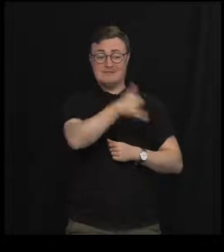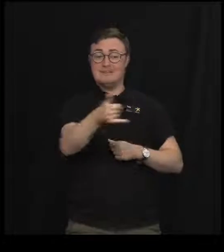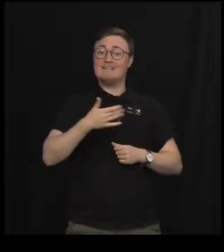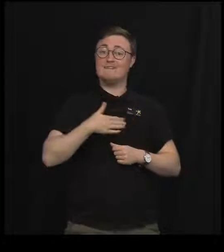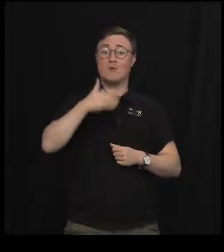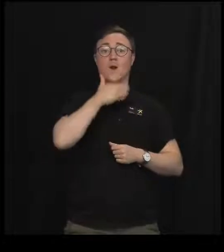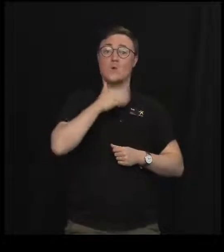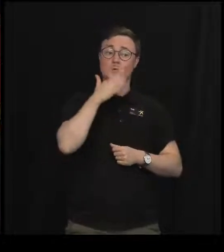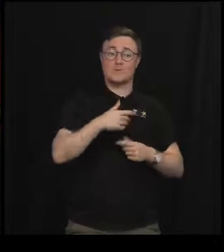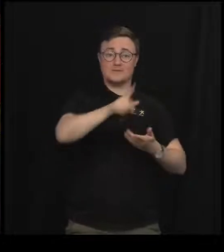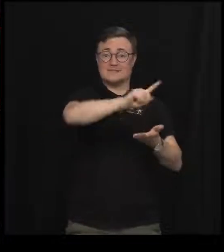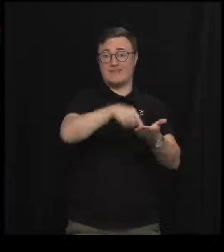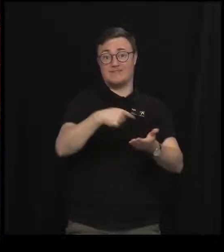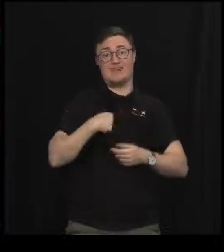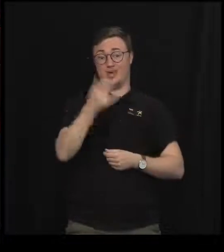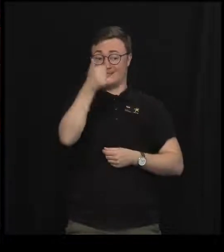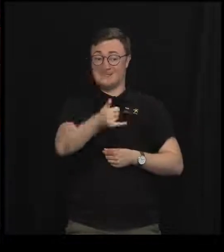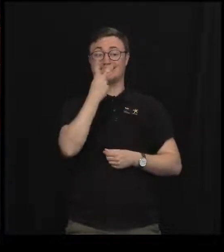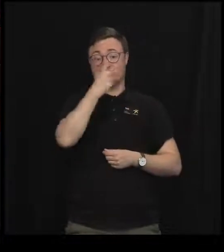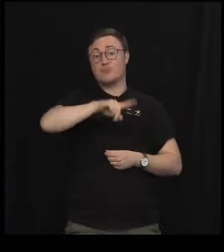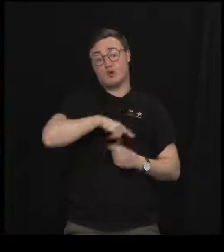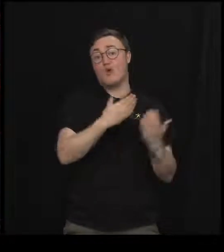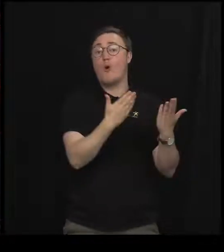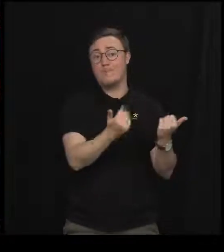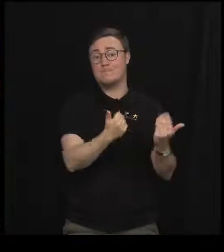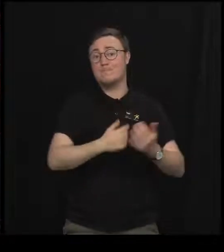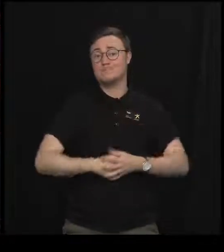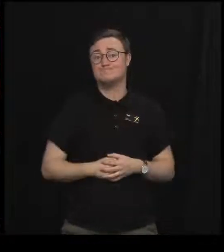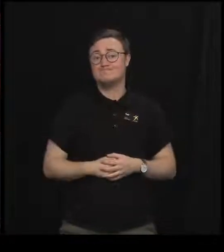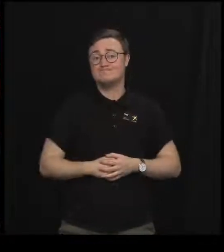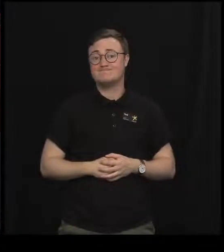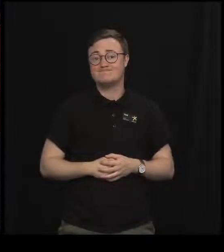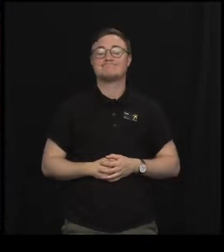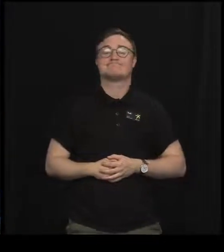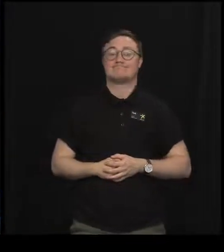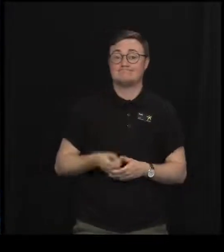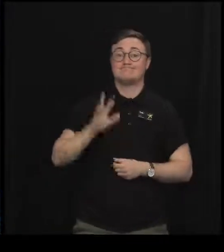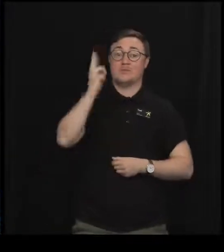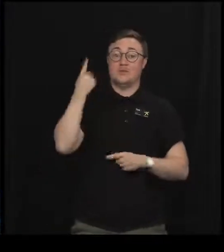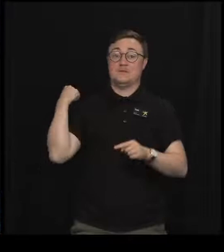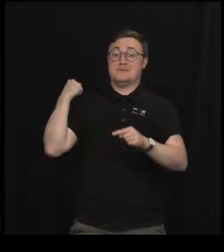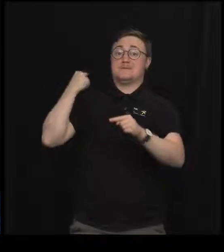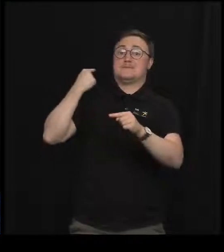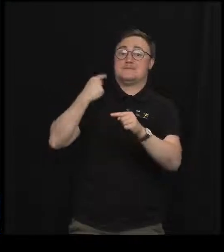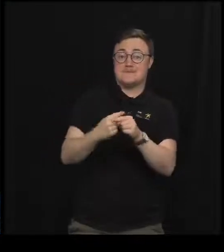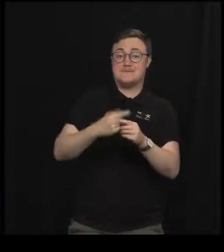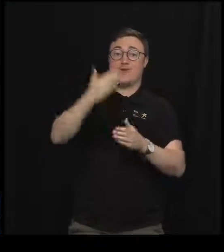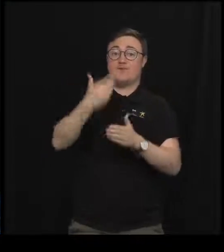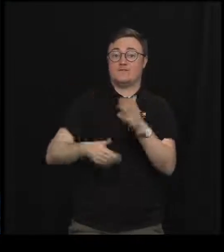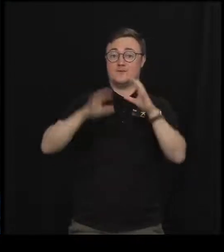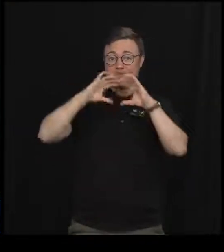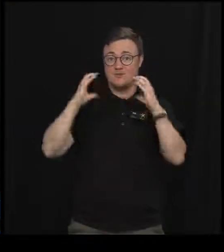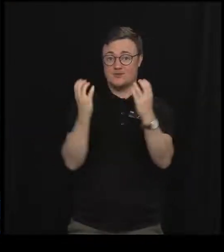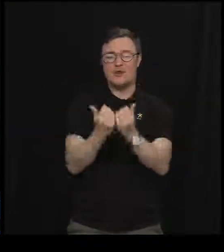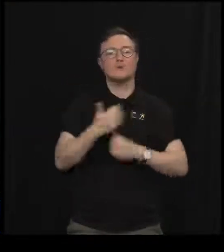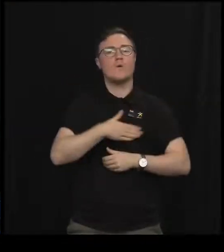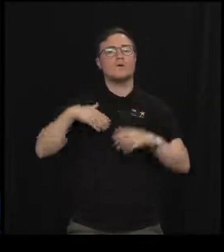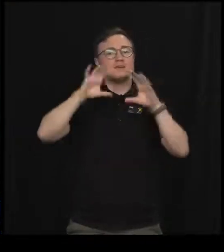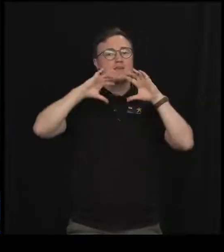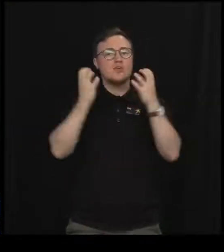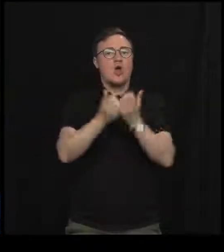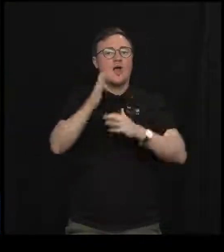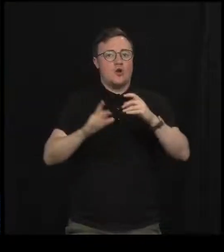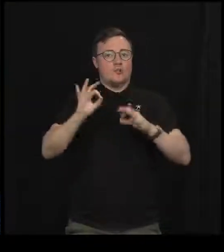give hope, I think. Okay, so we are nearing the end of this seminar, and the seminar is entitled, How Can We